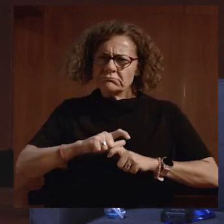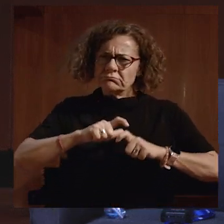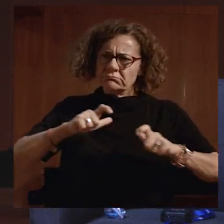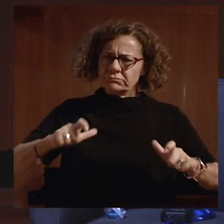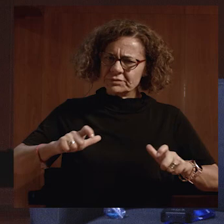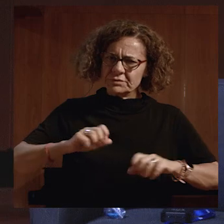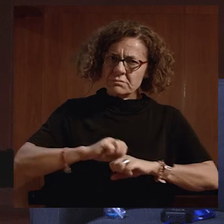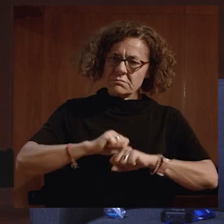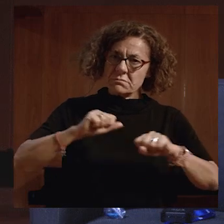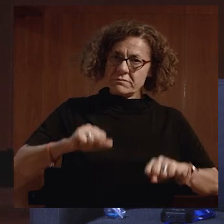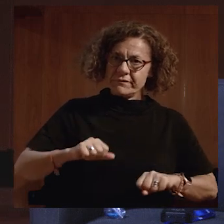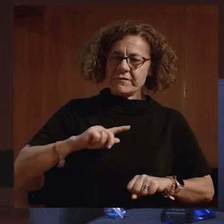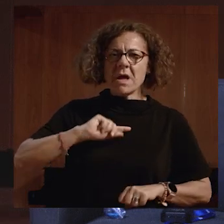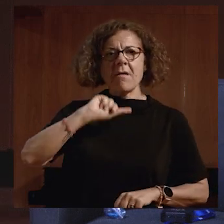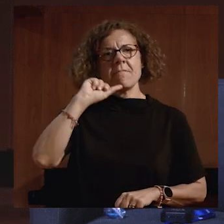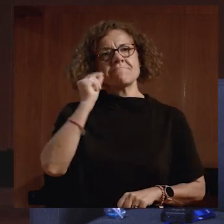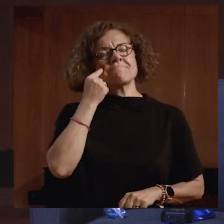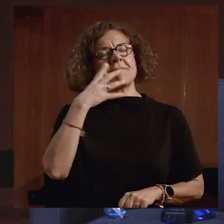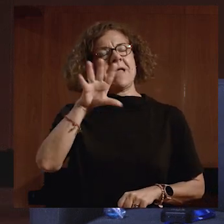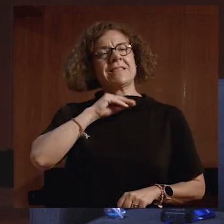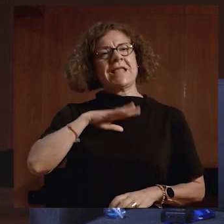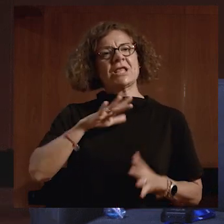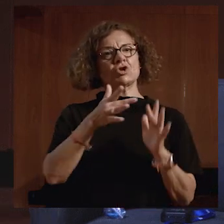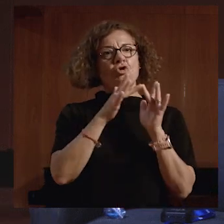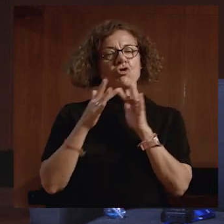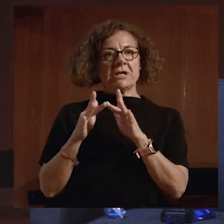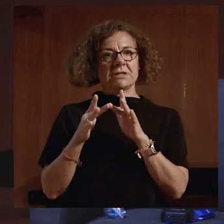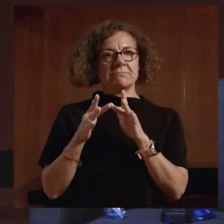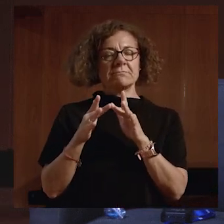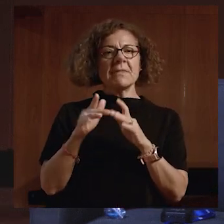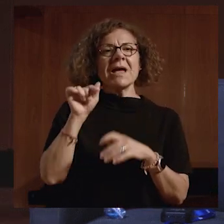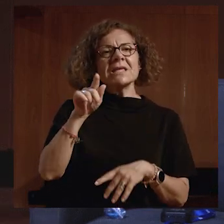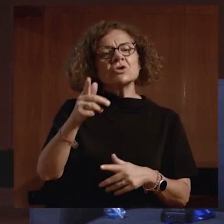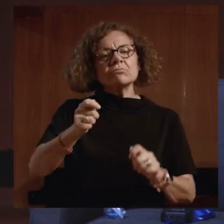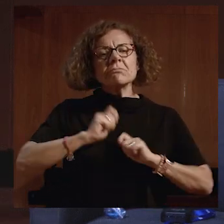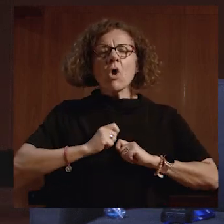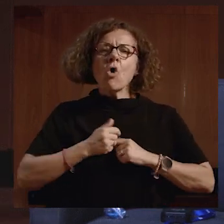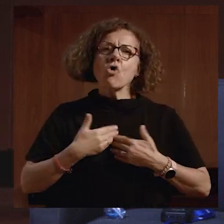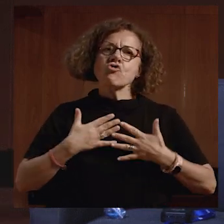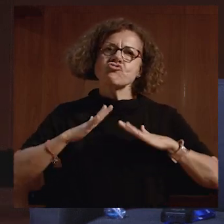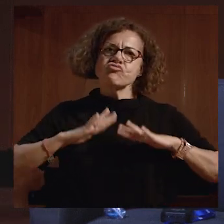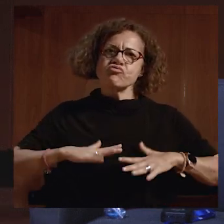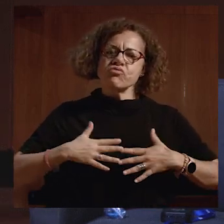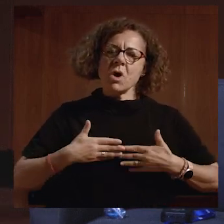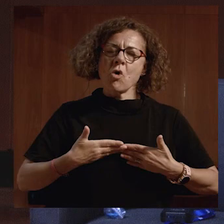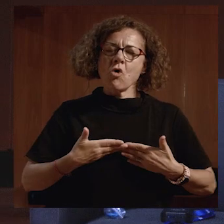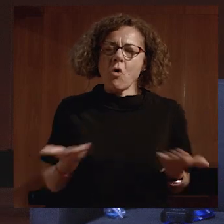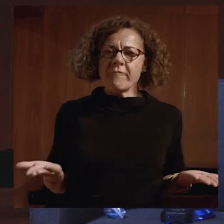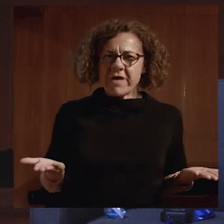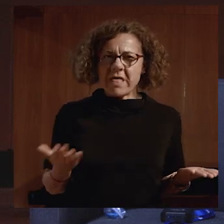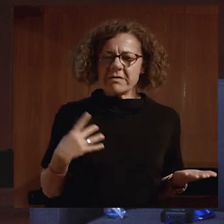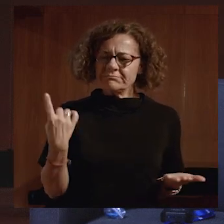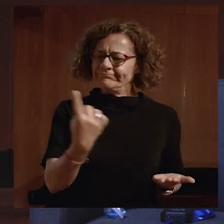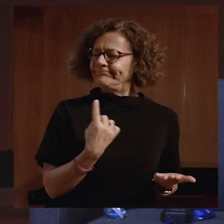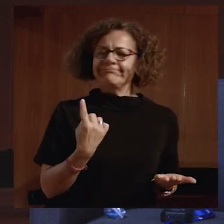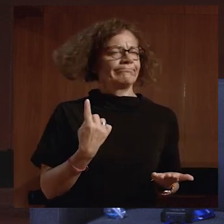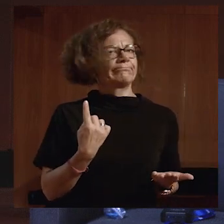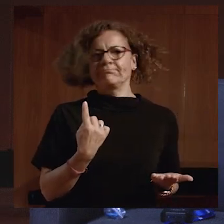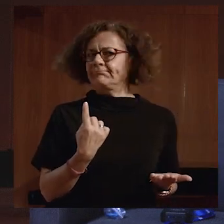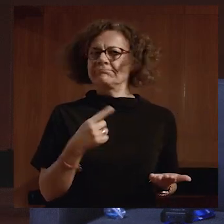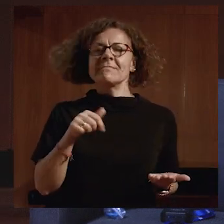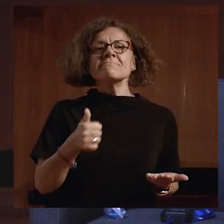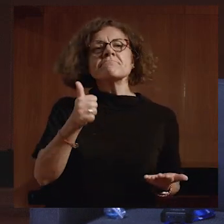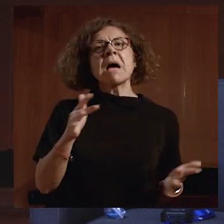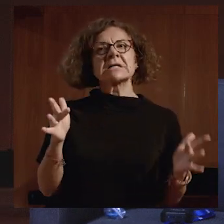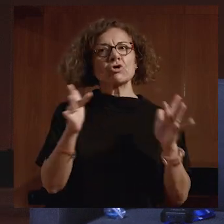what this can do is give you real confidence that you're not actually on your own. You're already much more connected, I'm